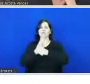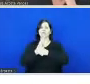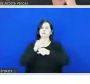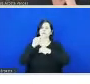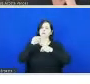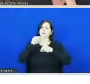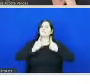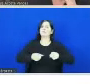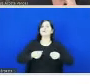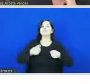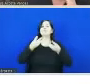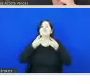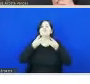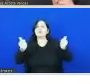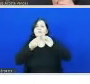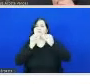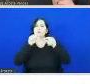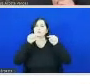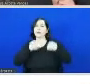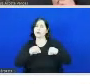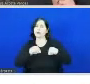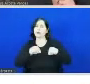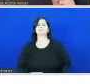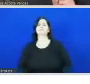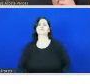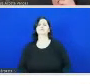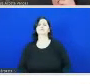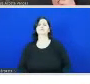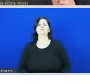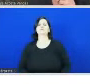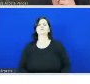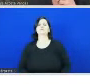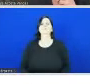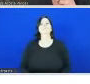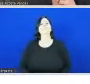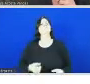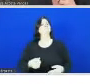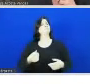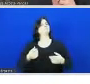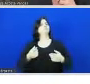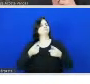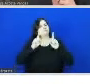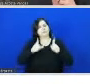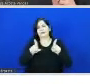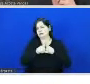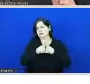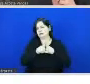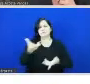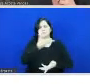mentioned that we also need information and empirical evidence to respond